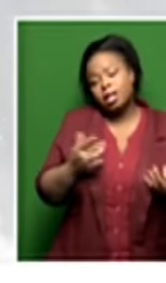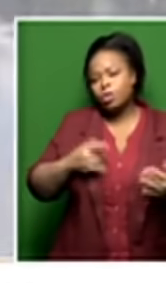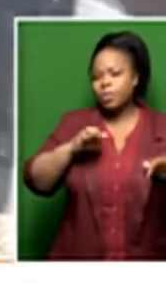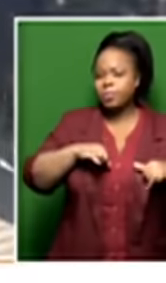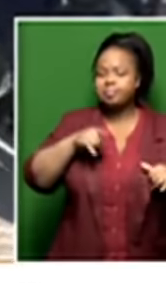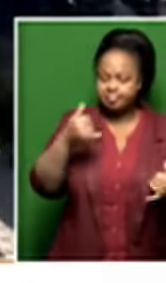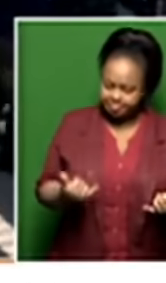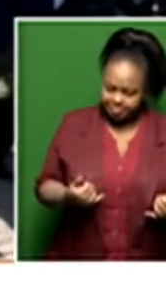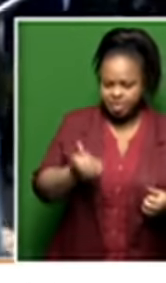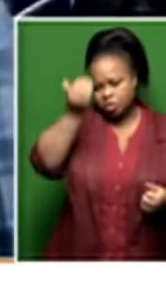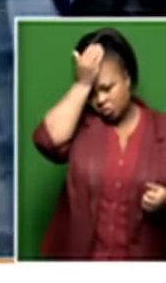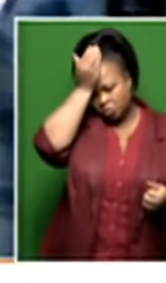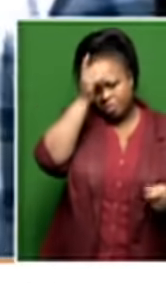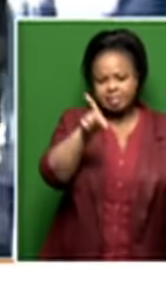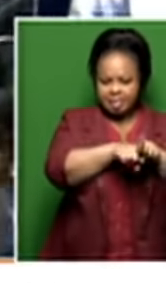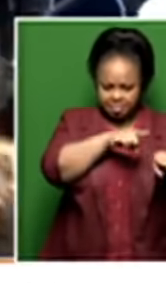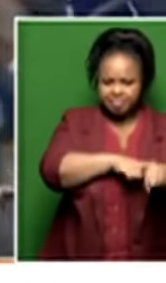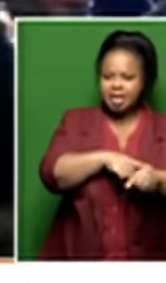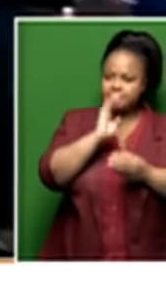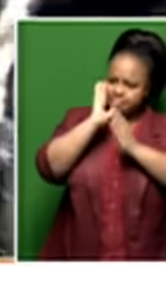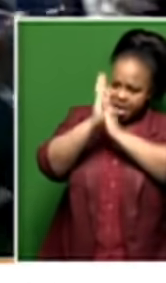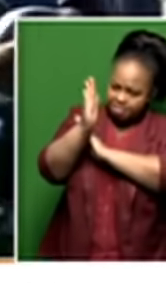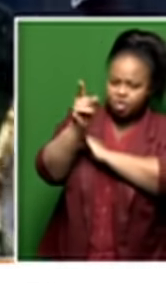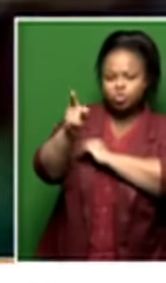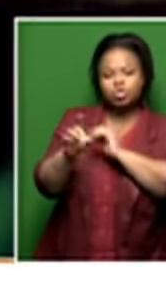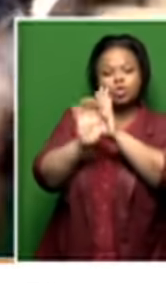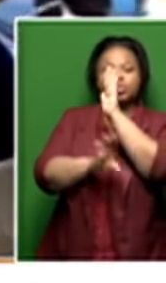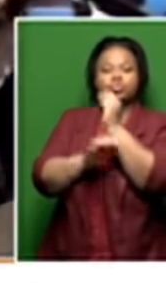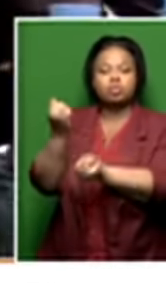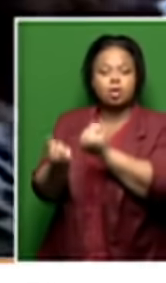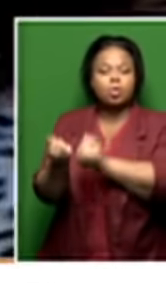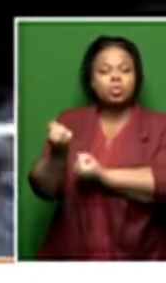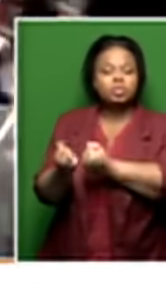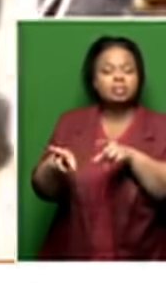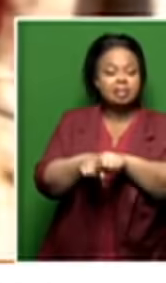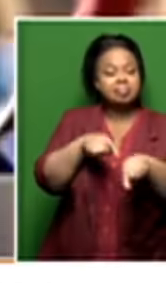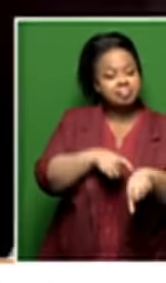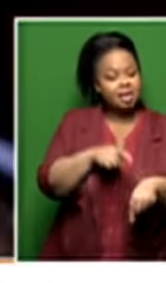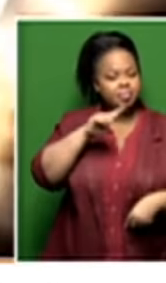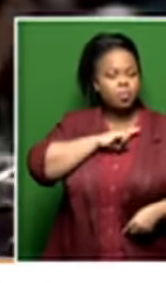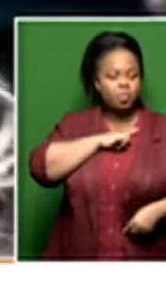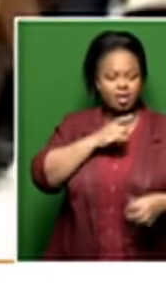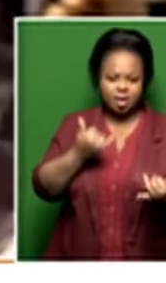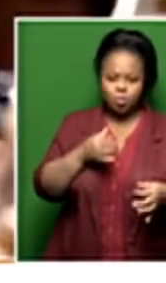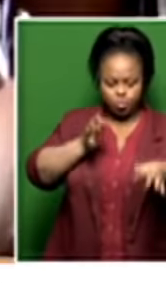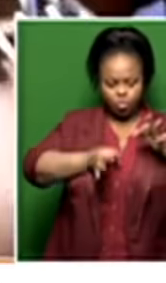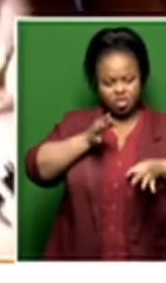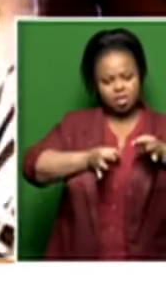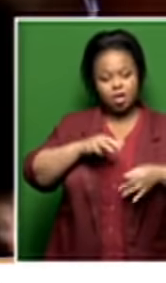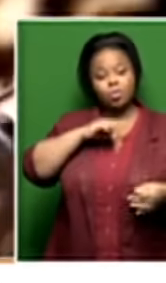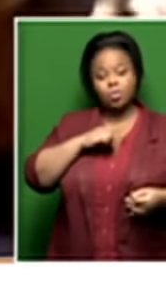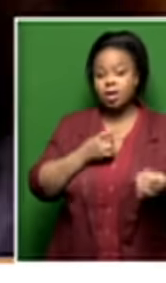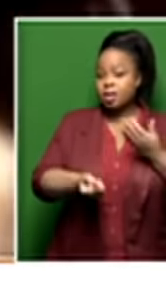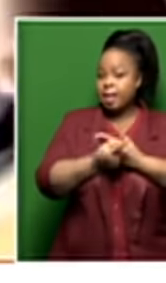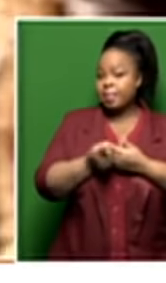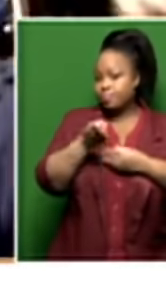have Mr. Zuma directly petitioning the Concord. Also, another front of a pushback against this, it is the political one, what got